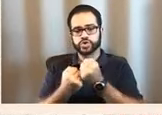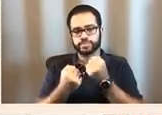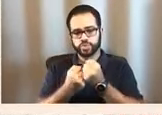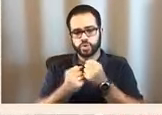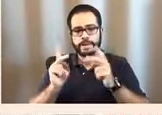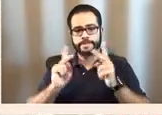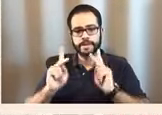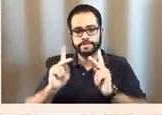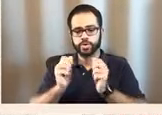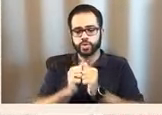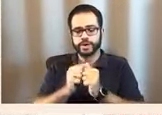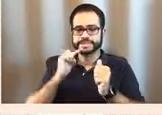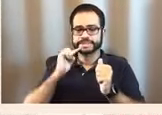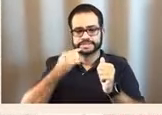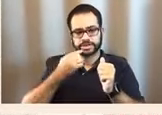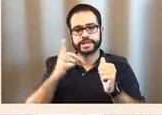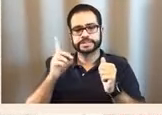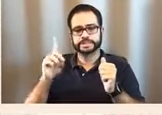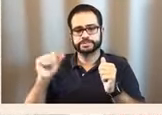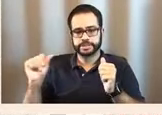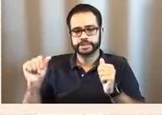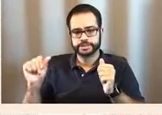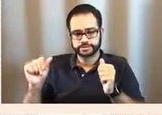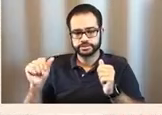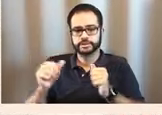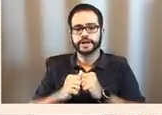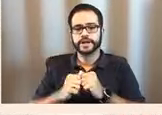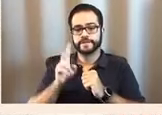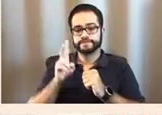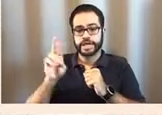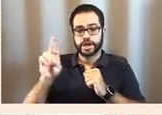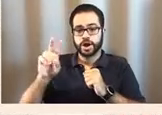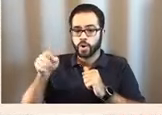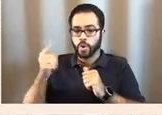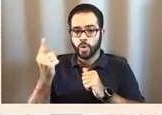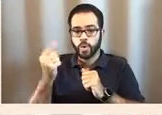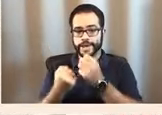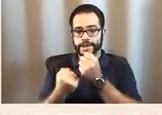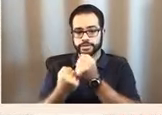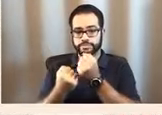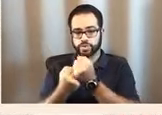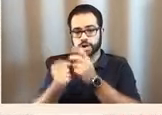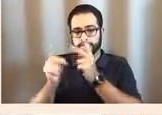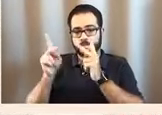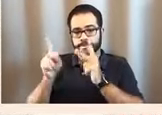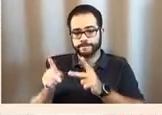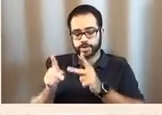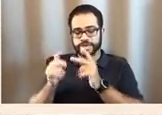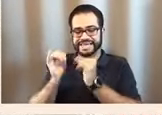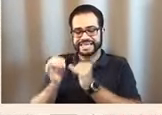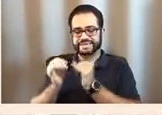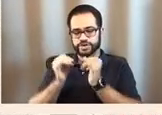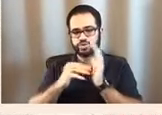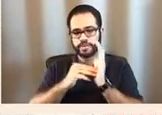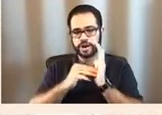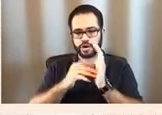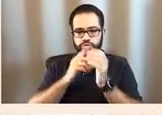significant disabilities. VR only supports the individual model of supported